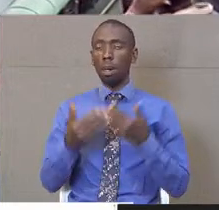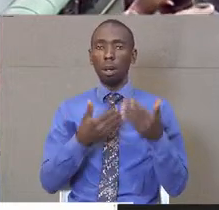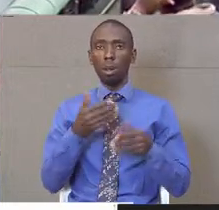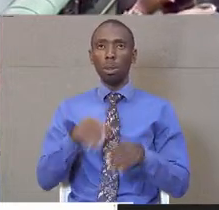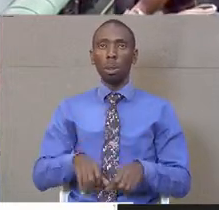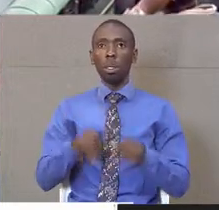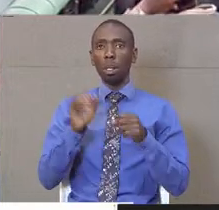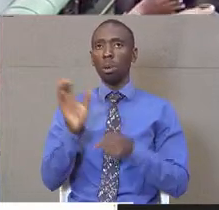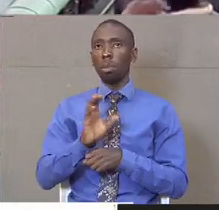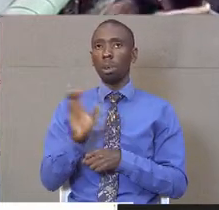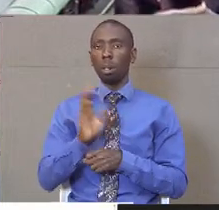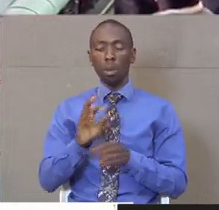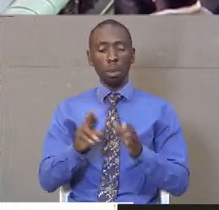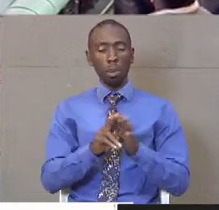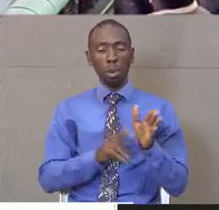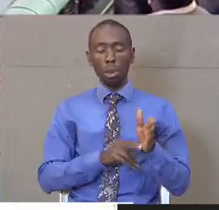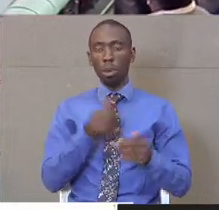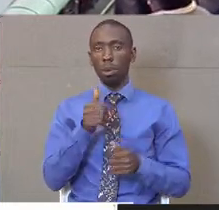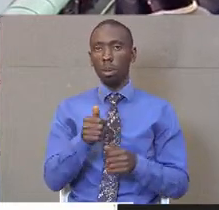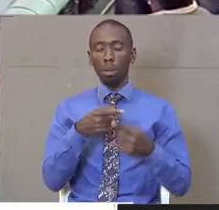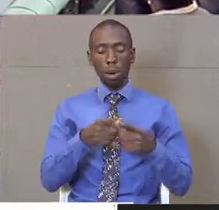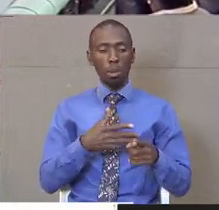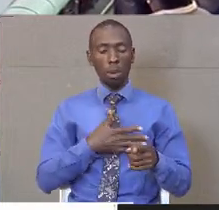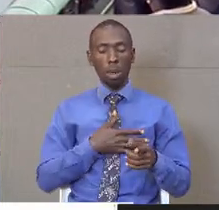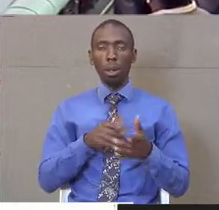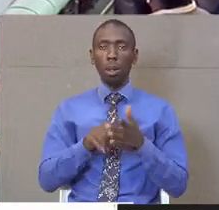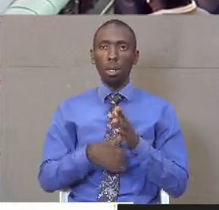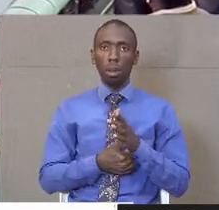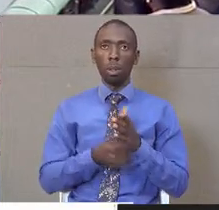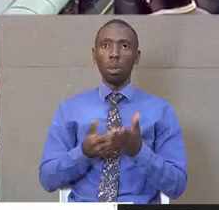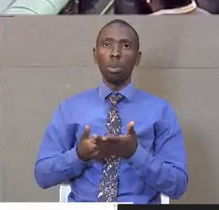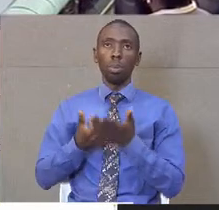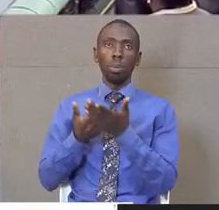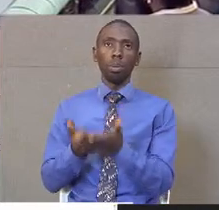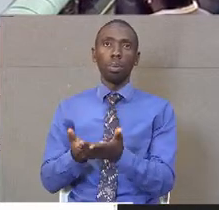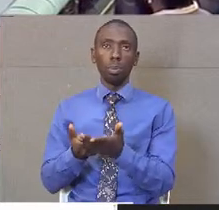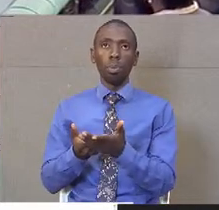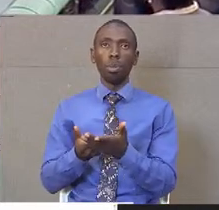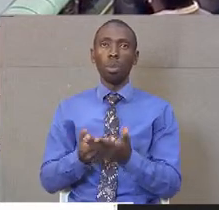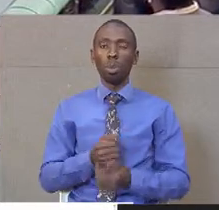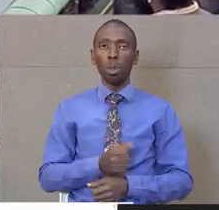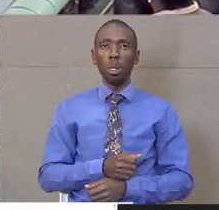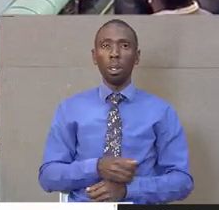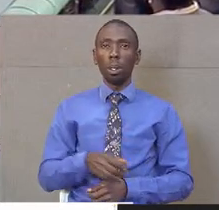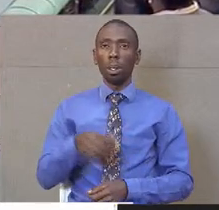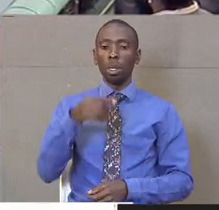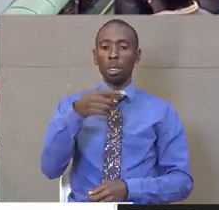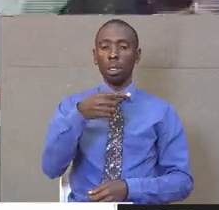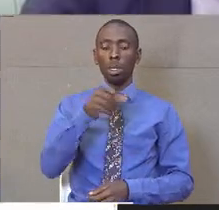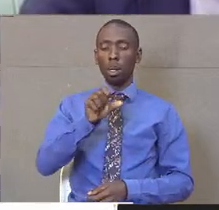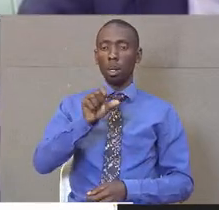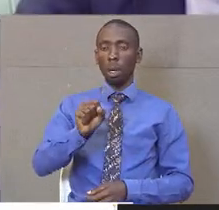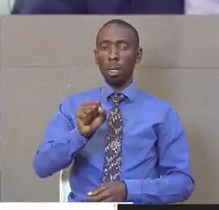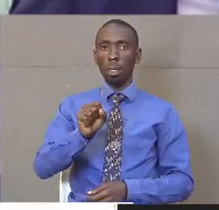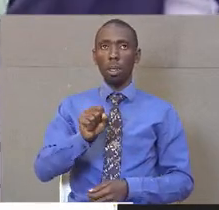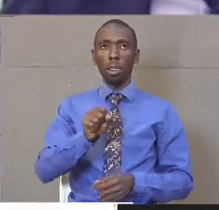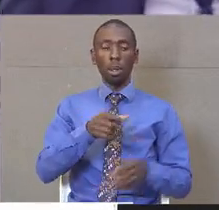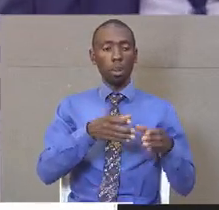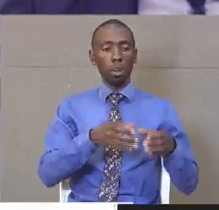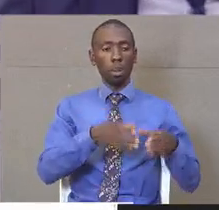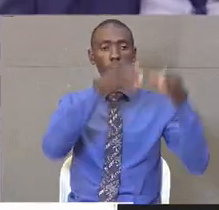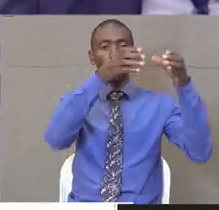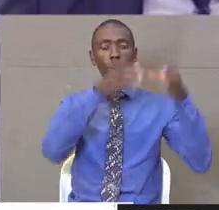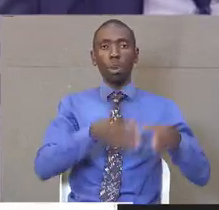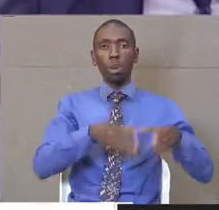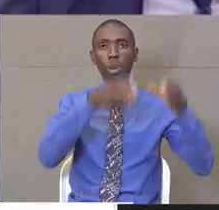report. Mine goes to Lena Mede. The gas cylinders in the hospitals. While